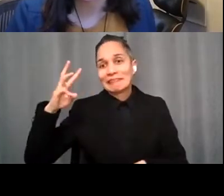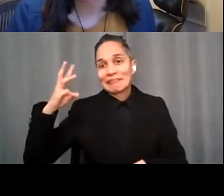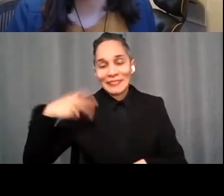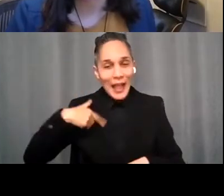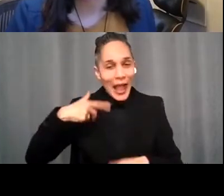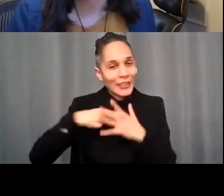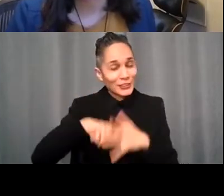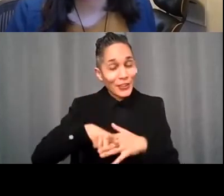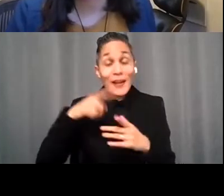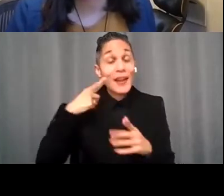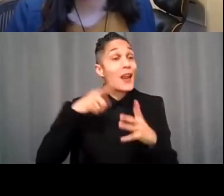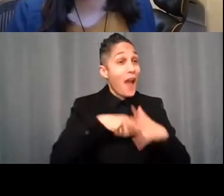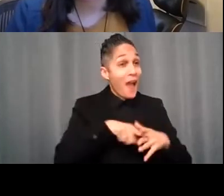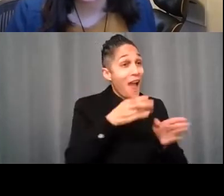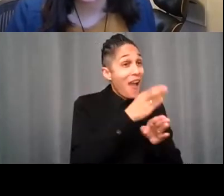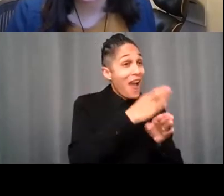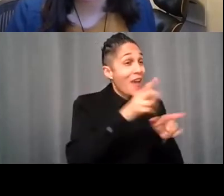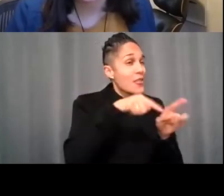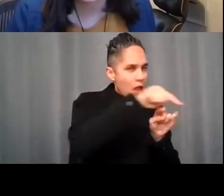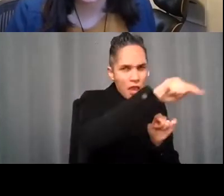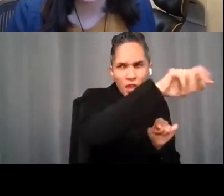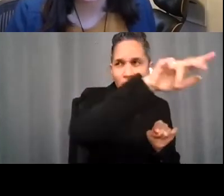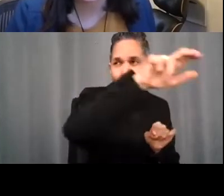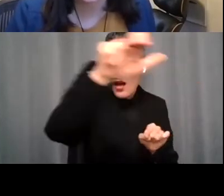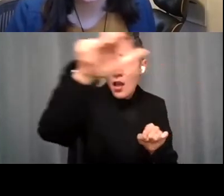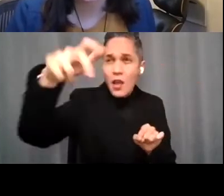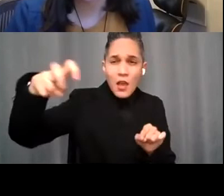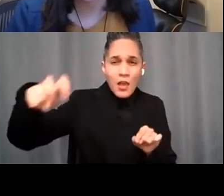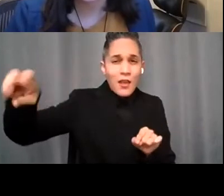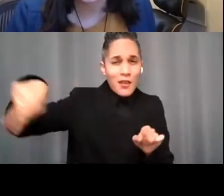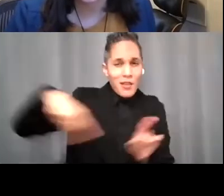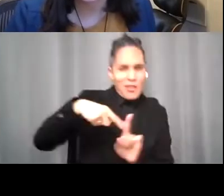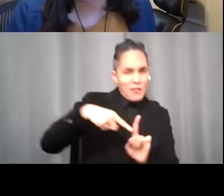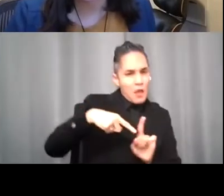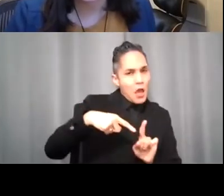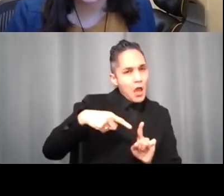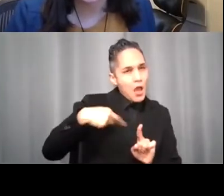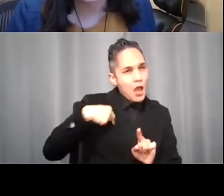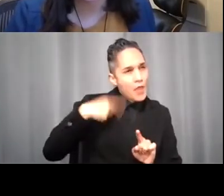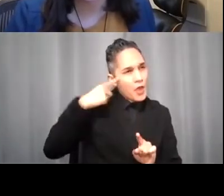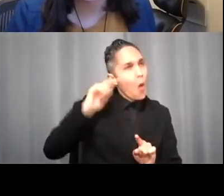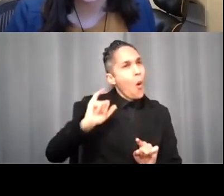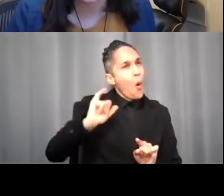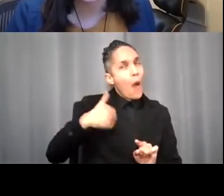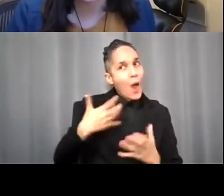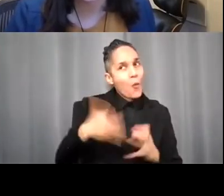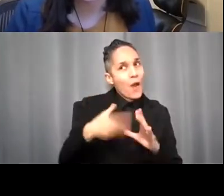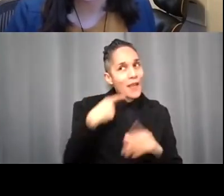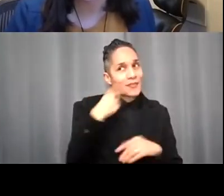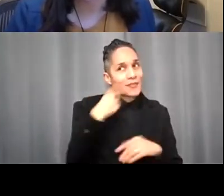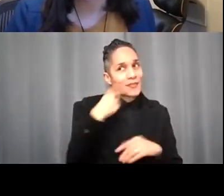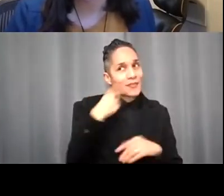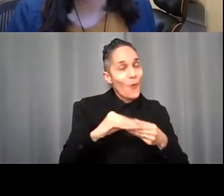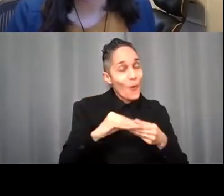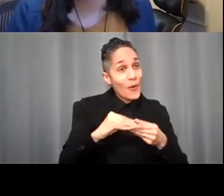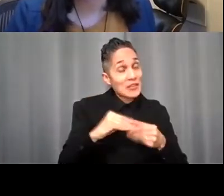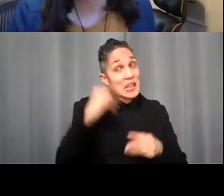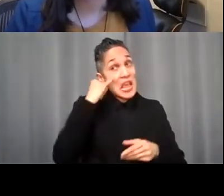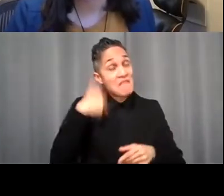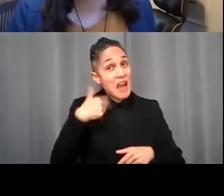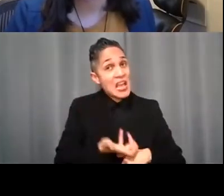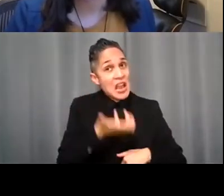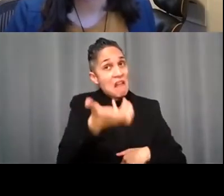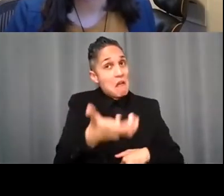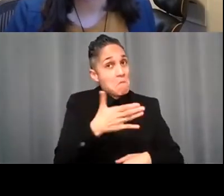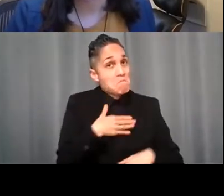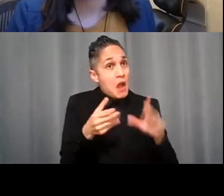and came back to storytelling and thought, okay, if I can get these stories out there in mainstream media and actually shift culture